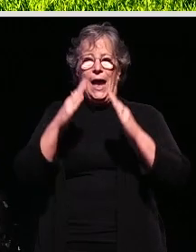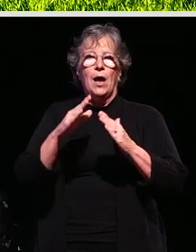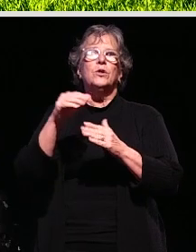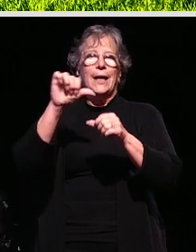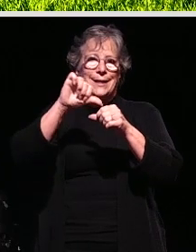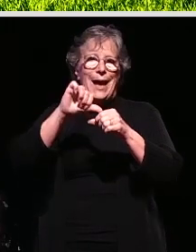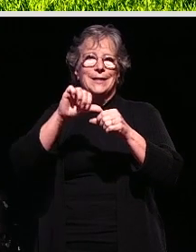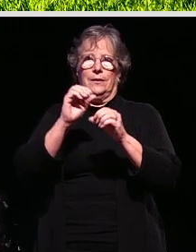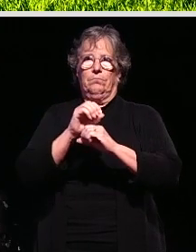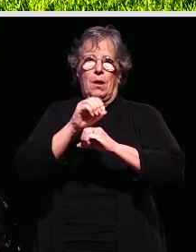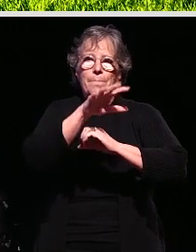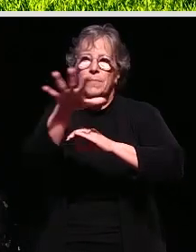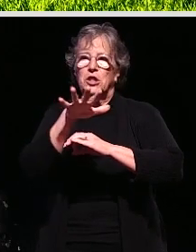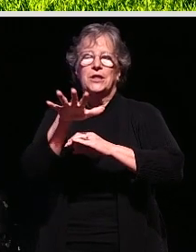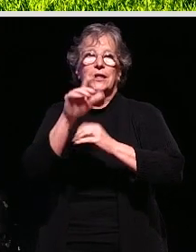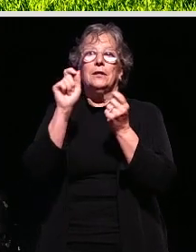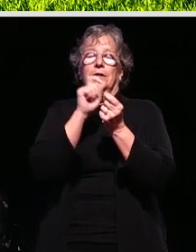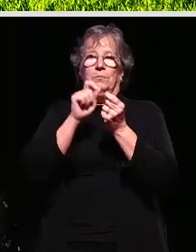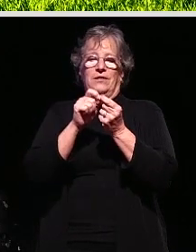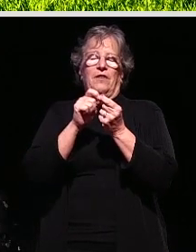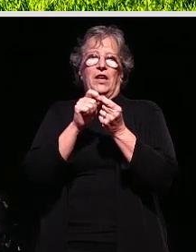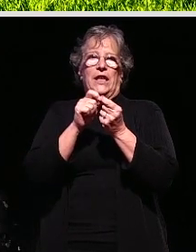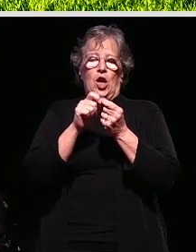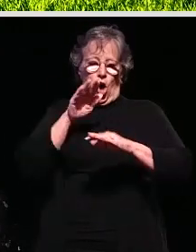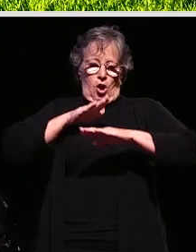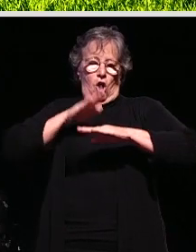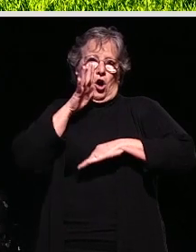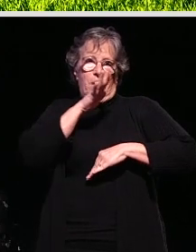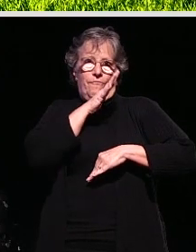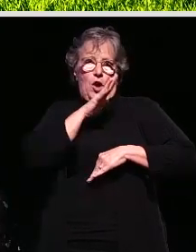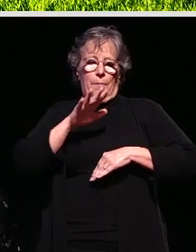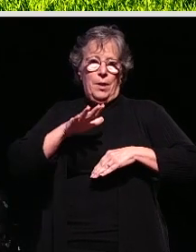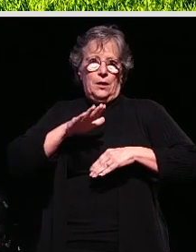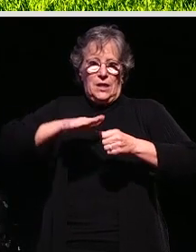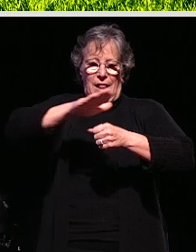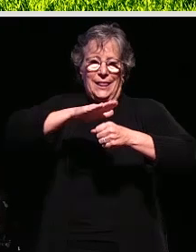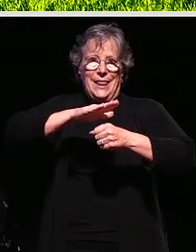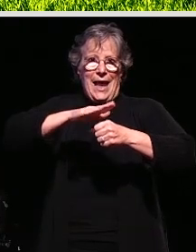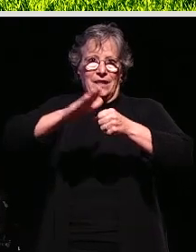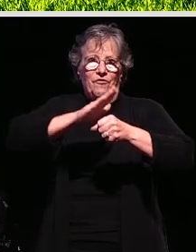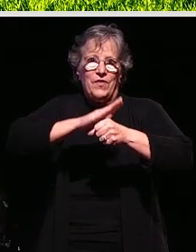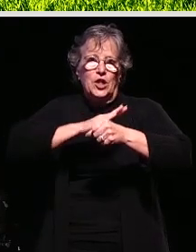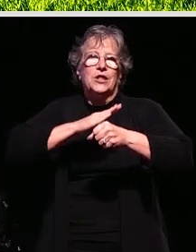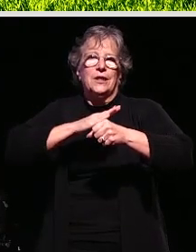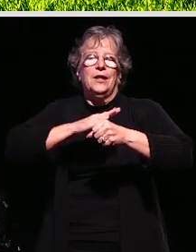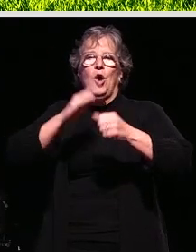from on-farm mini landfills, generating methane from those crops that are left to